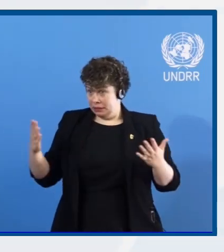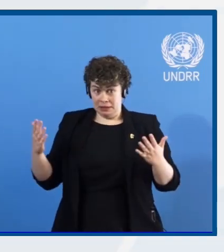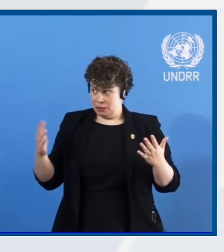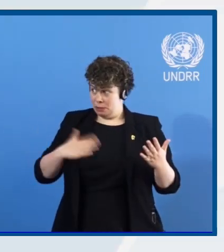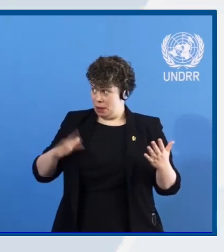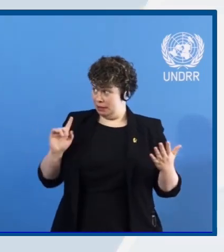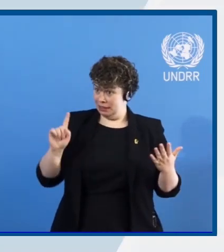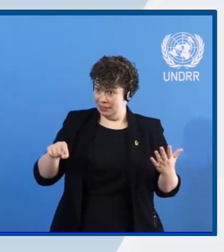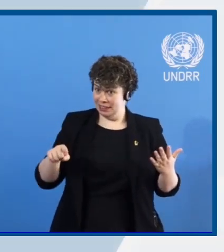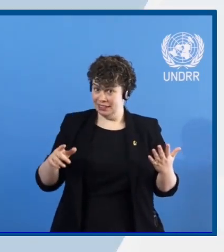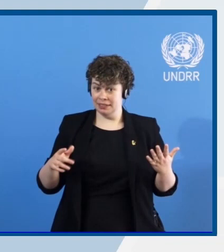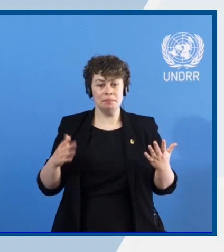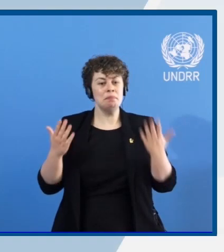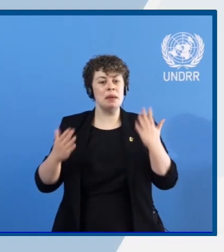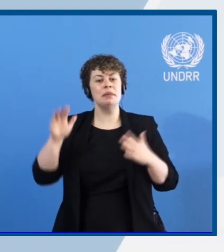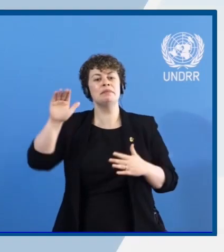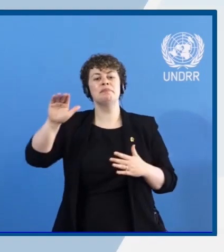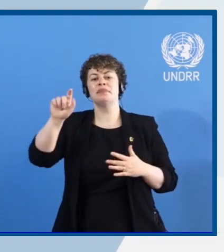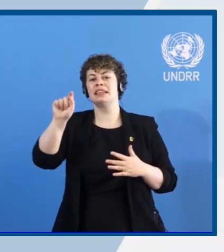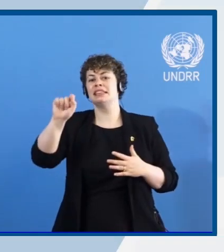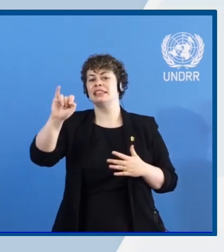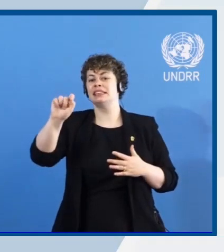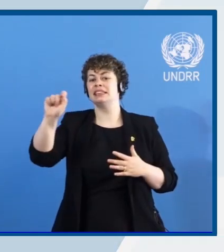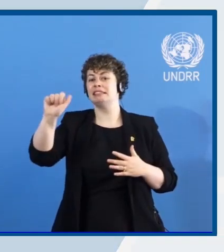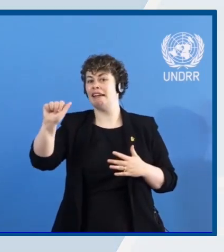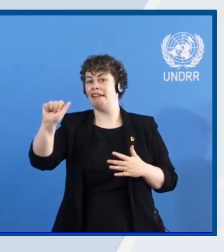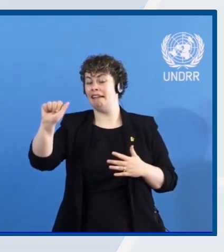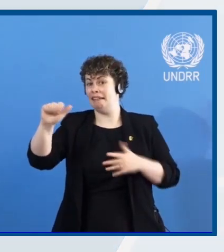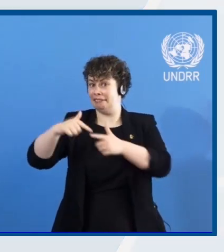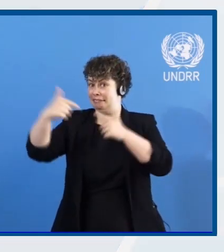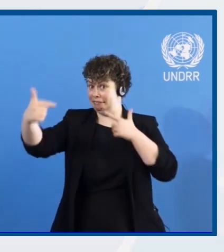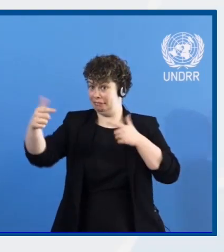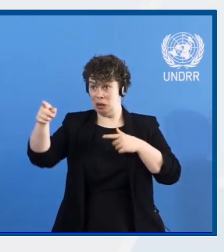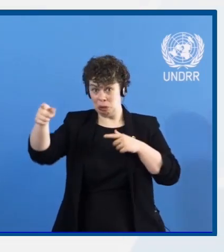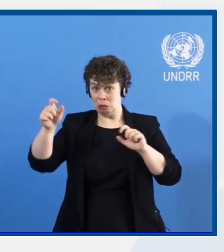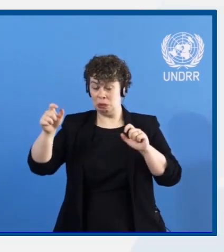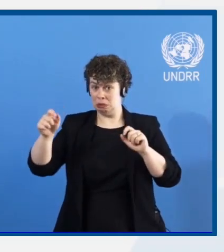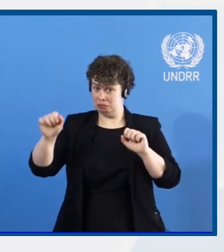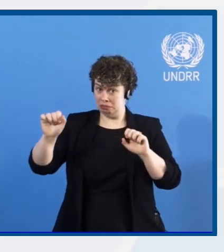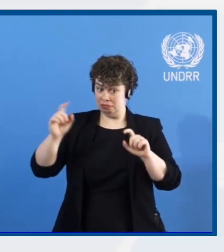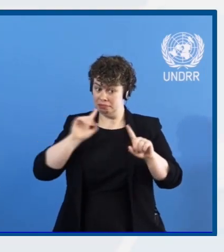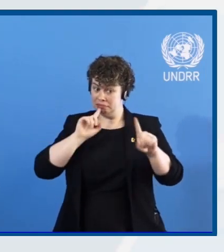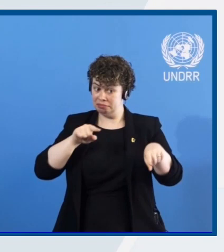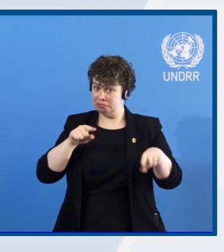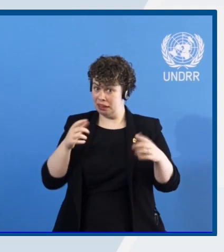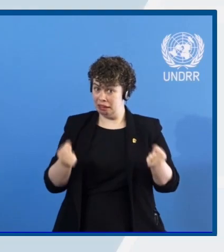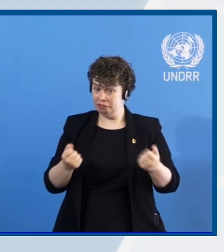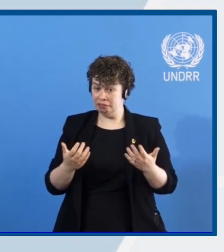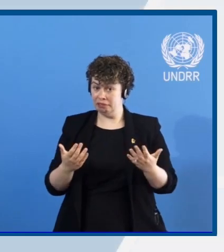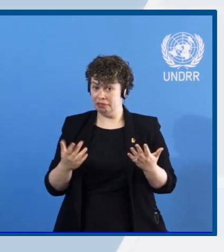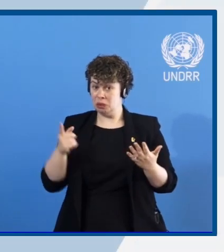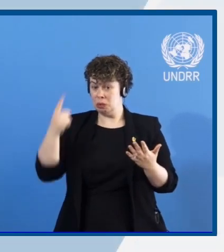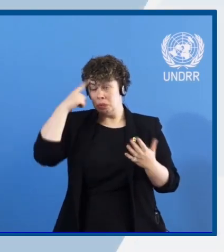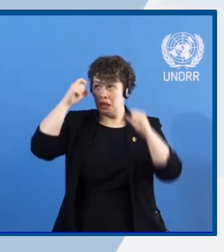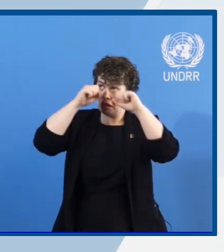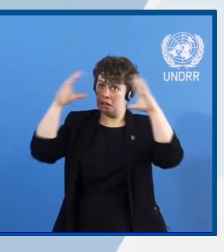I'm wondering, Tita, if I can put you on the spot, if you have a view on this. Do you think it's? Do you think that kind of scheme